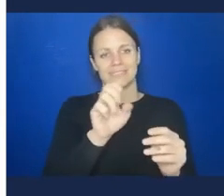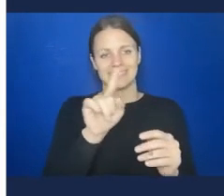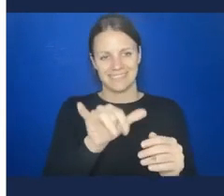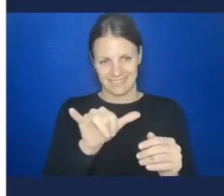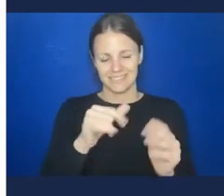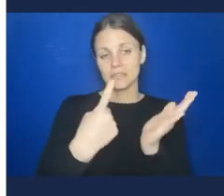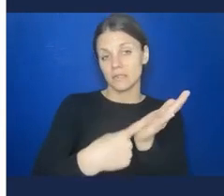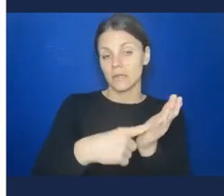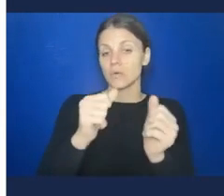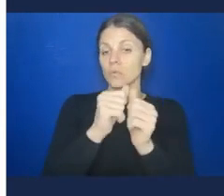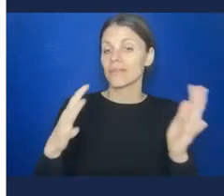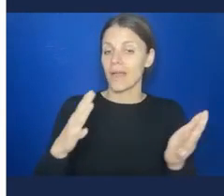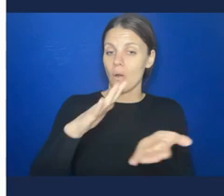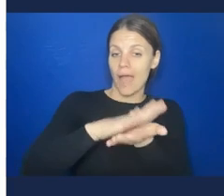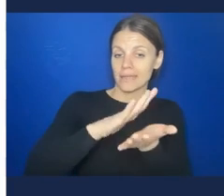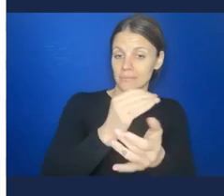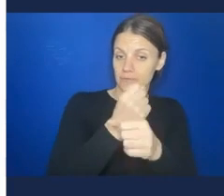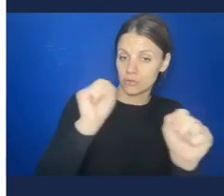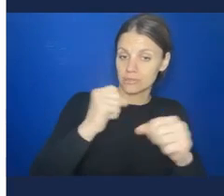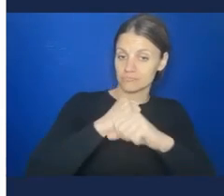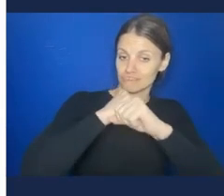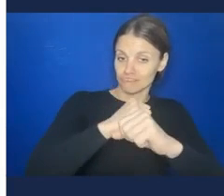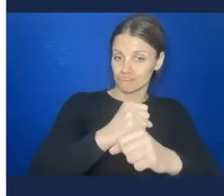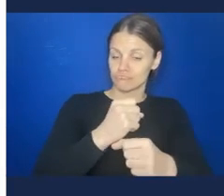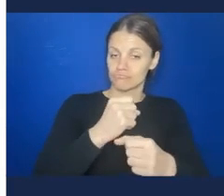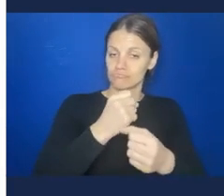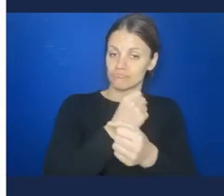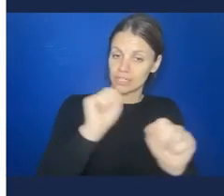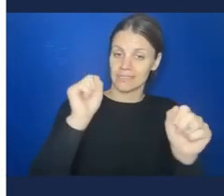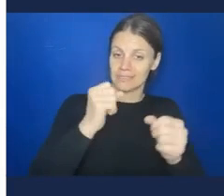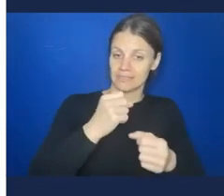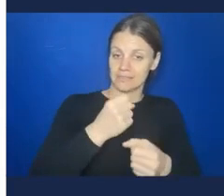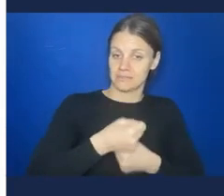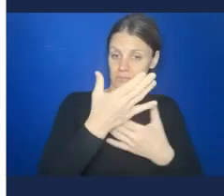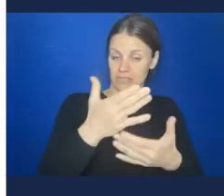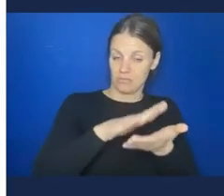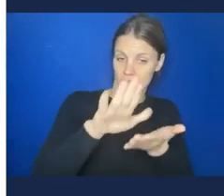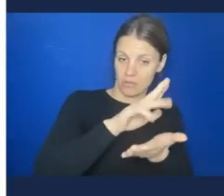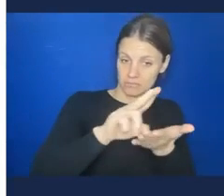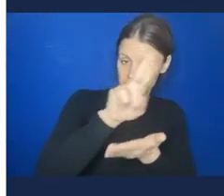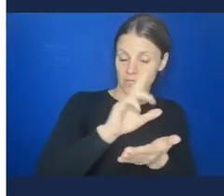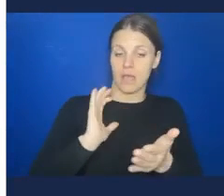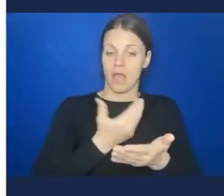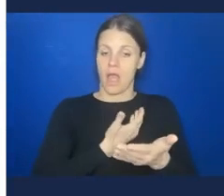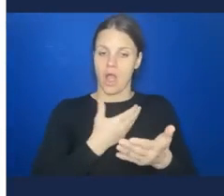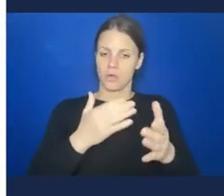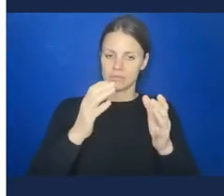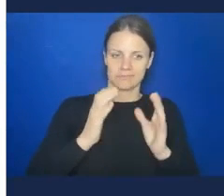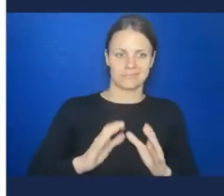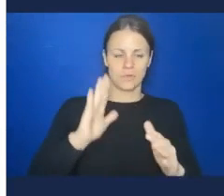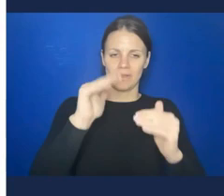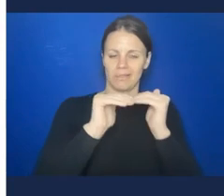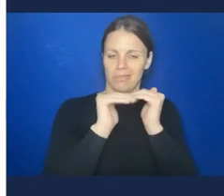without academic freedom and protection of free speech in colleges and universities, our civilization will stagnate and